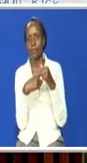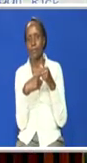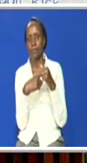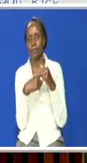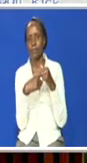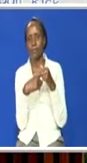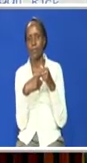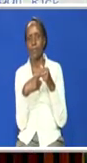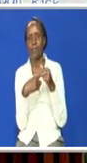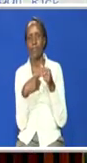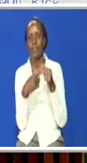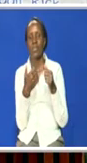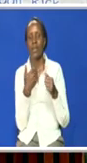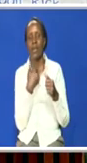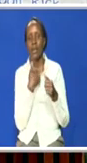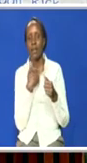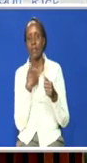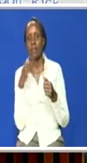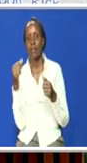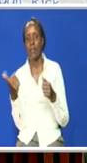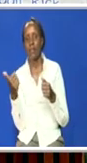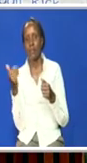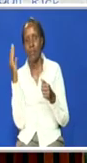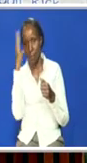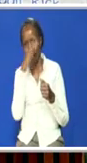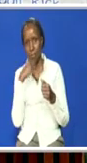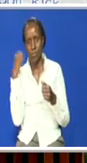I have some other beautiful cups here.